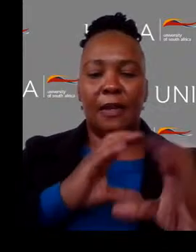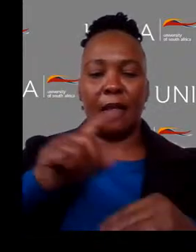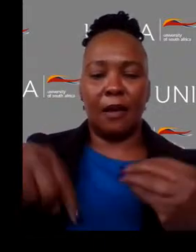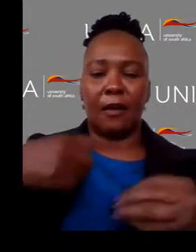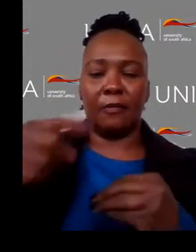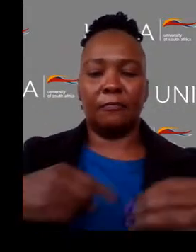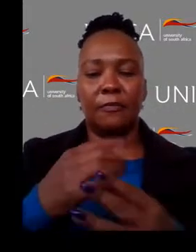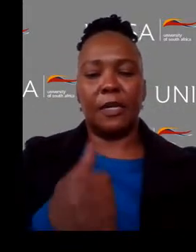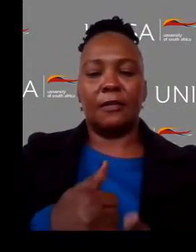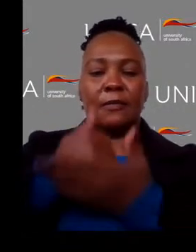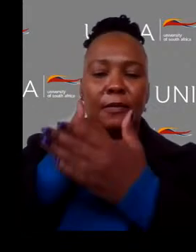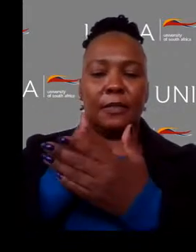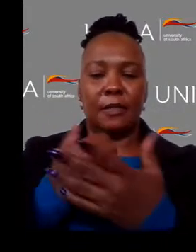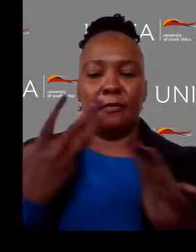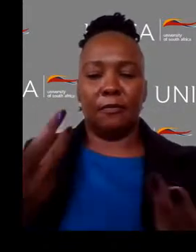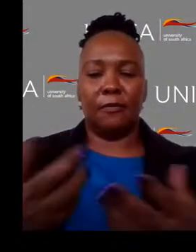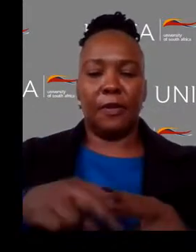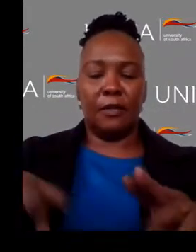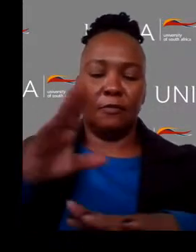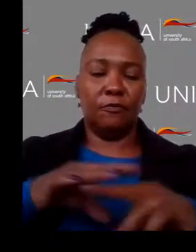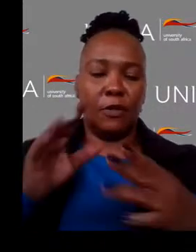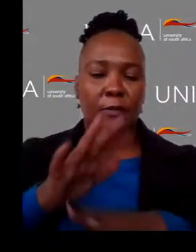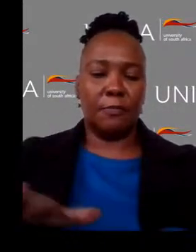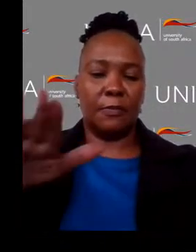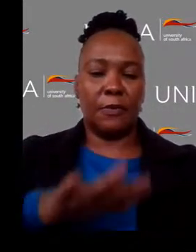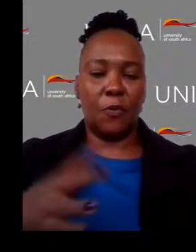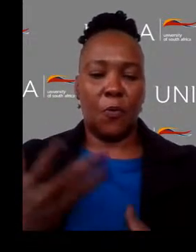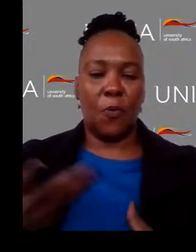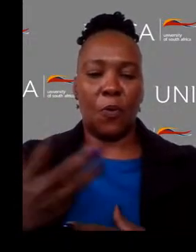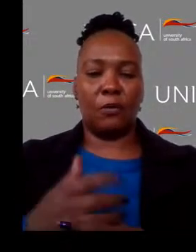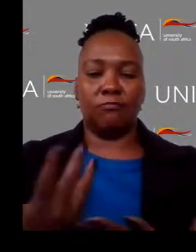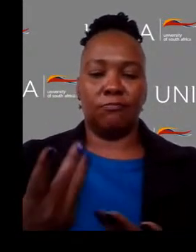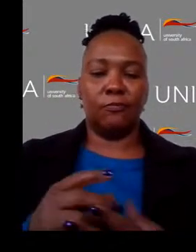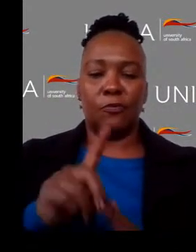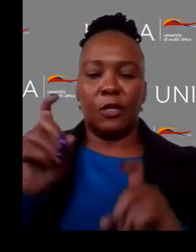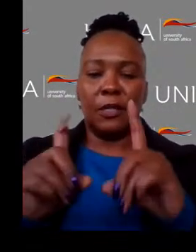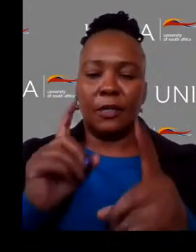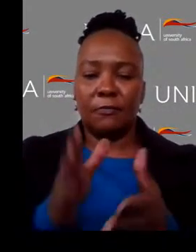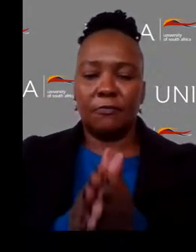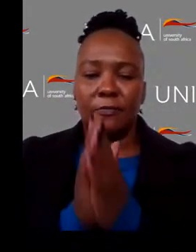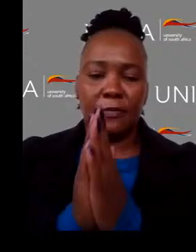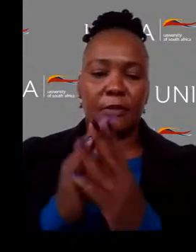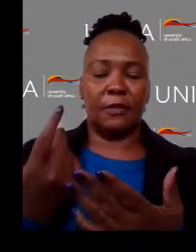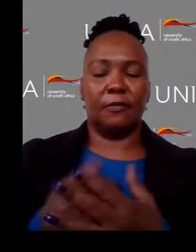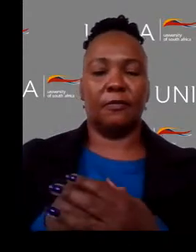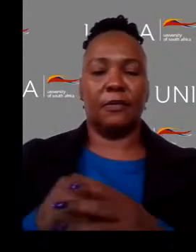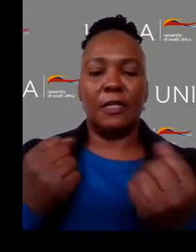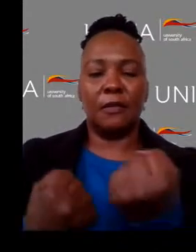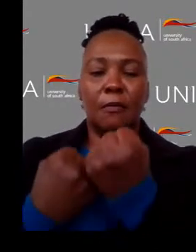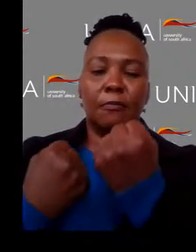virtual space where you can ask questions, seek guidance, and receive support for